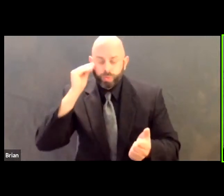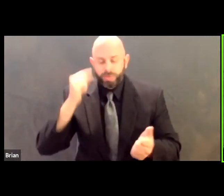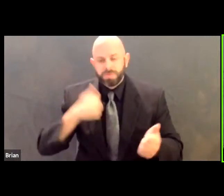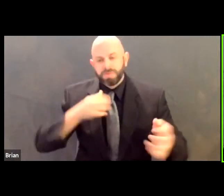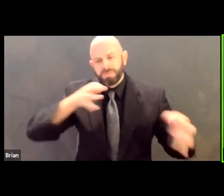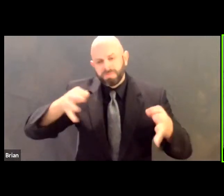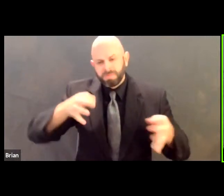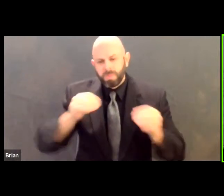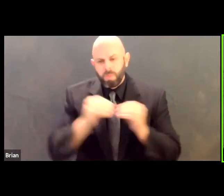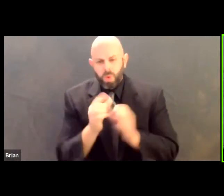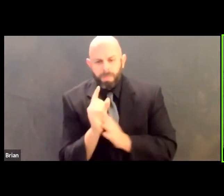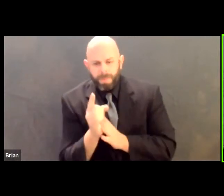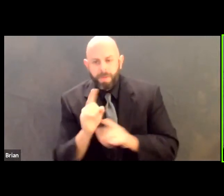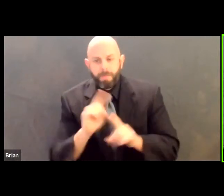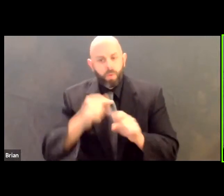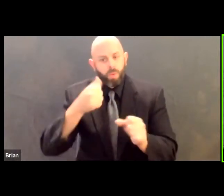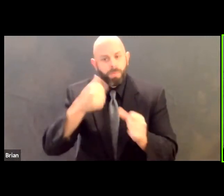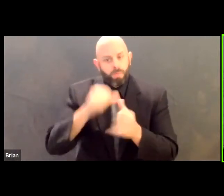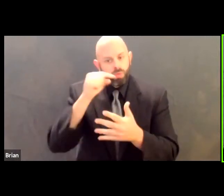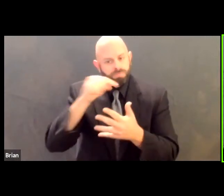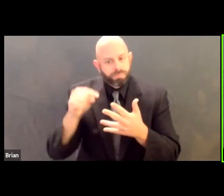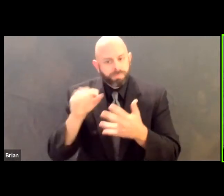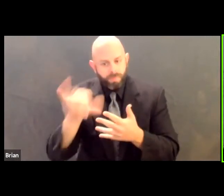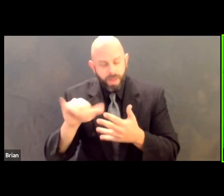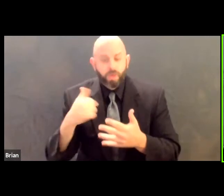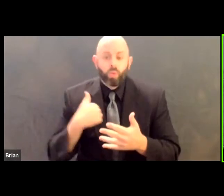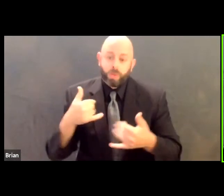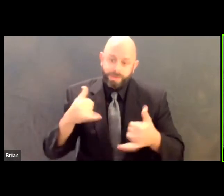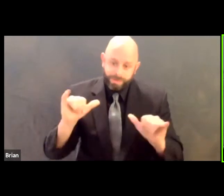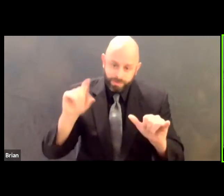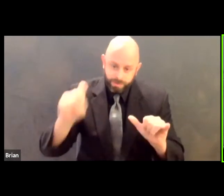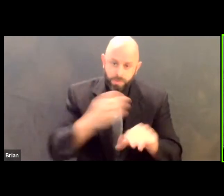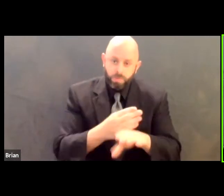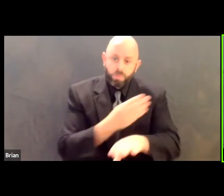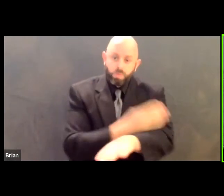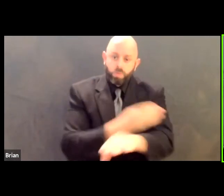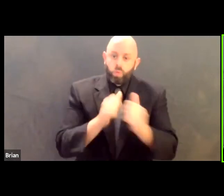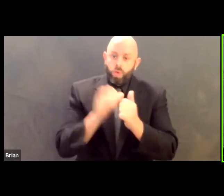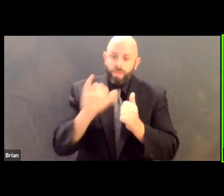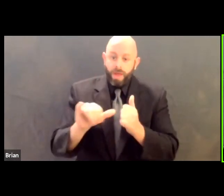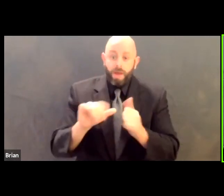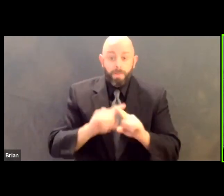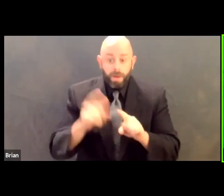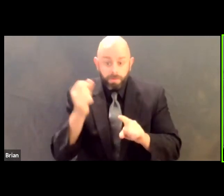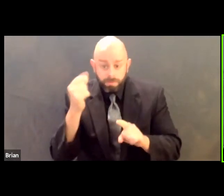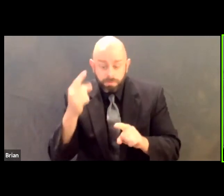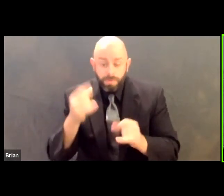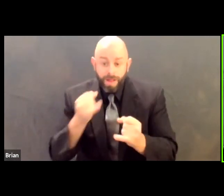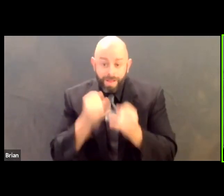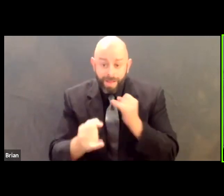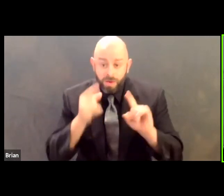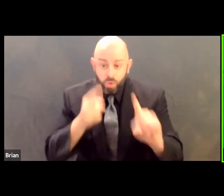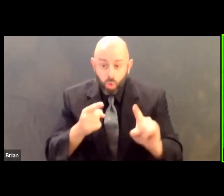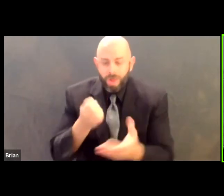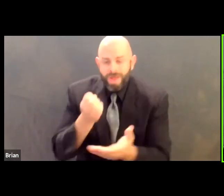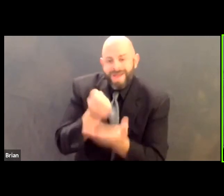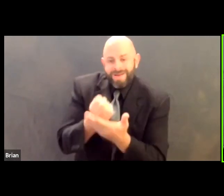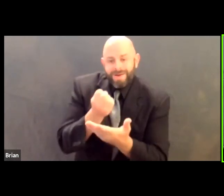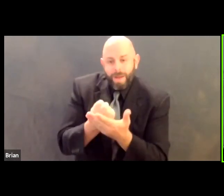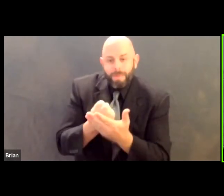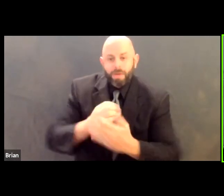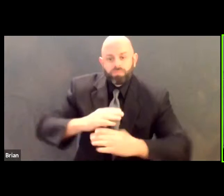mind. So we have a ways to go there. But it's the last goal, economic self-sufficiency,